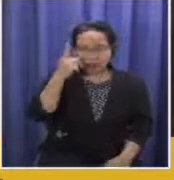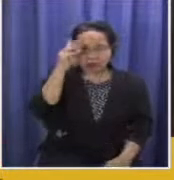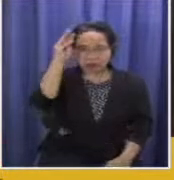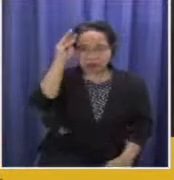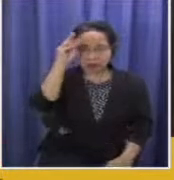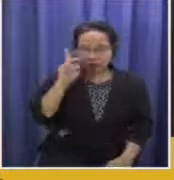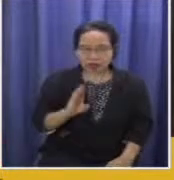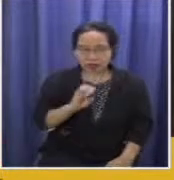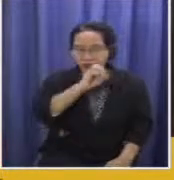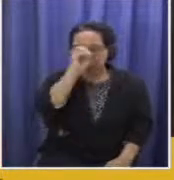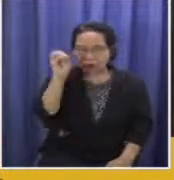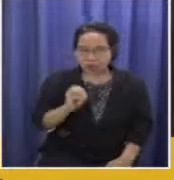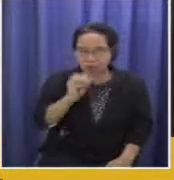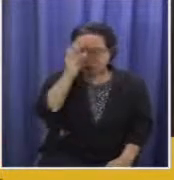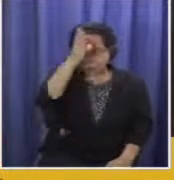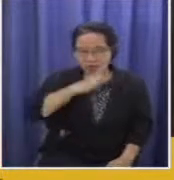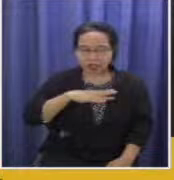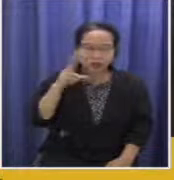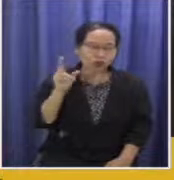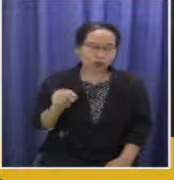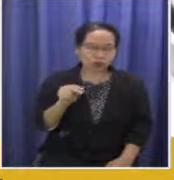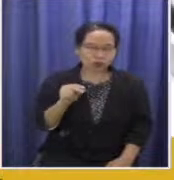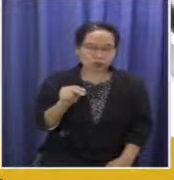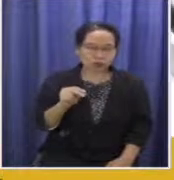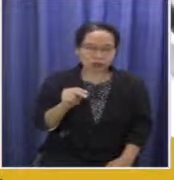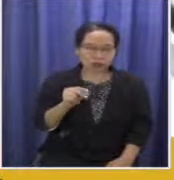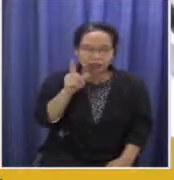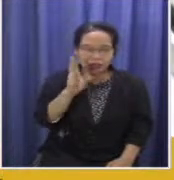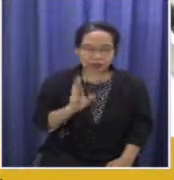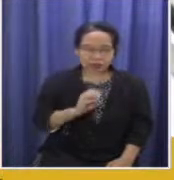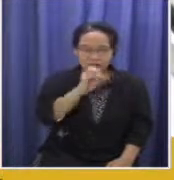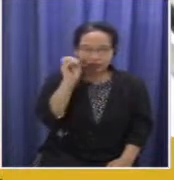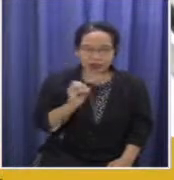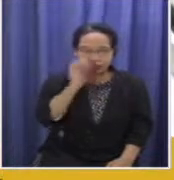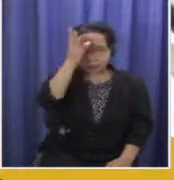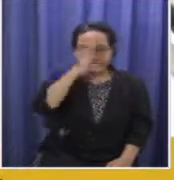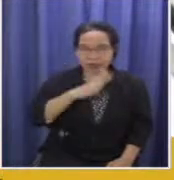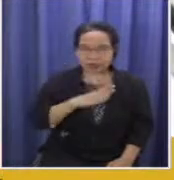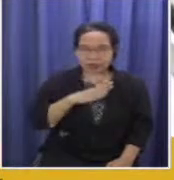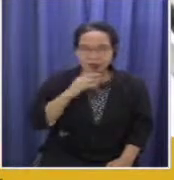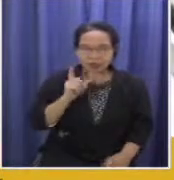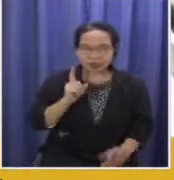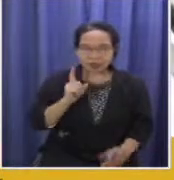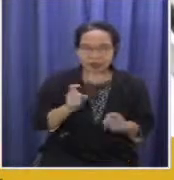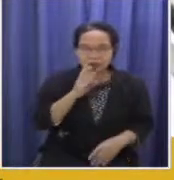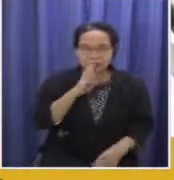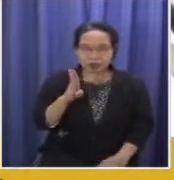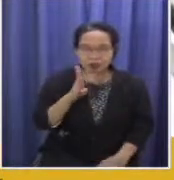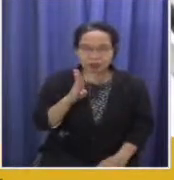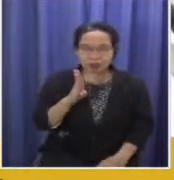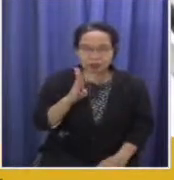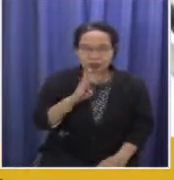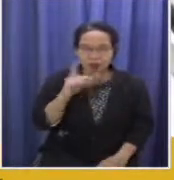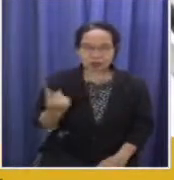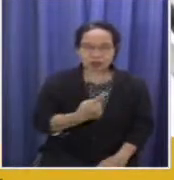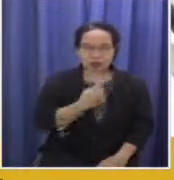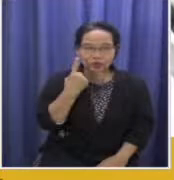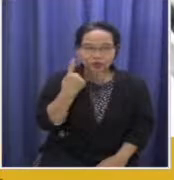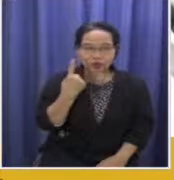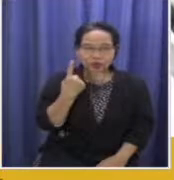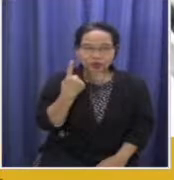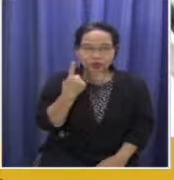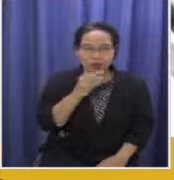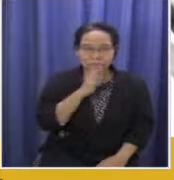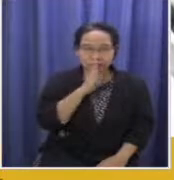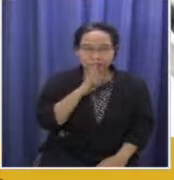be 100% man. 100% man must be in all way